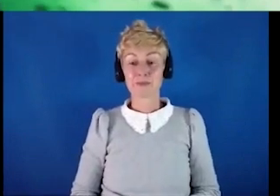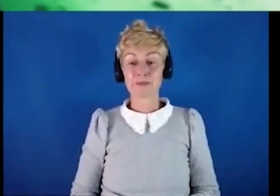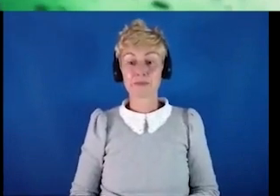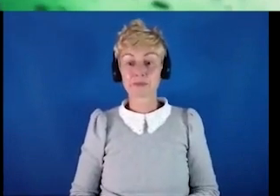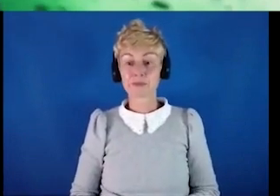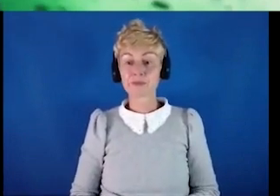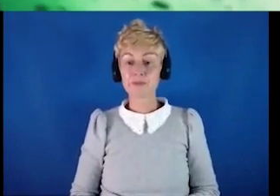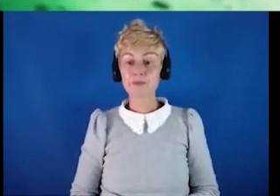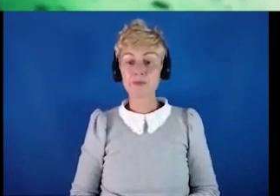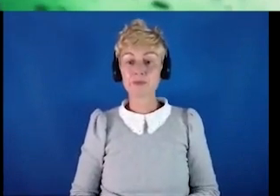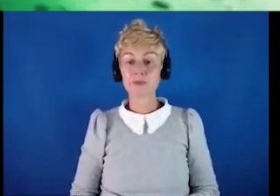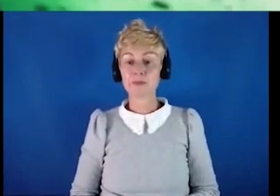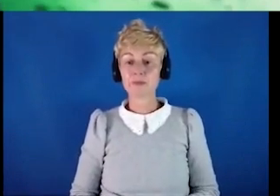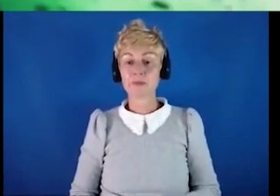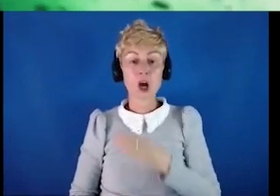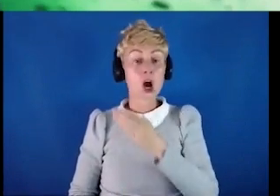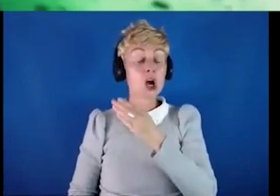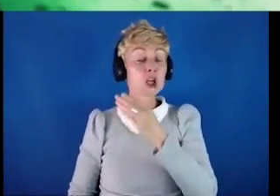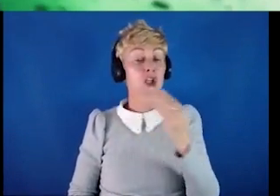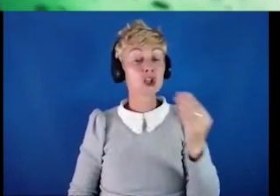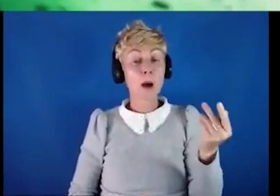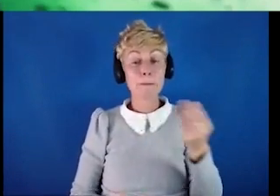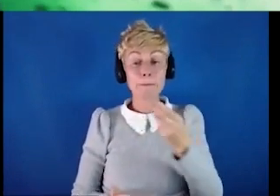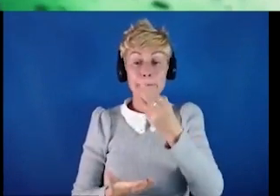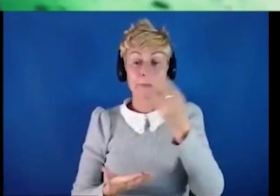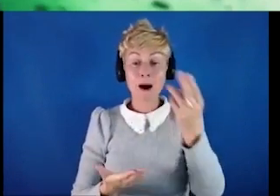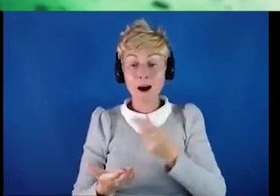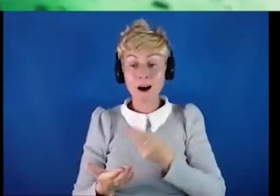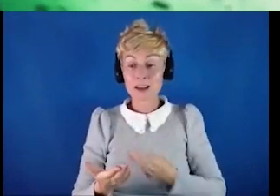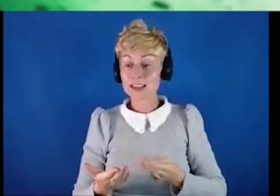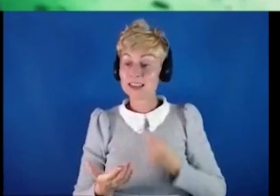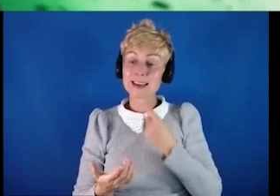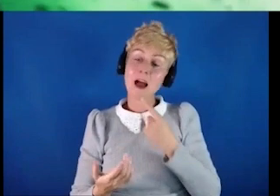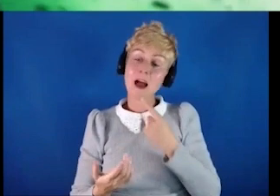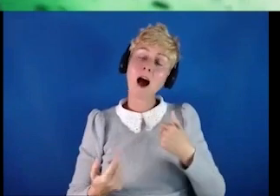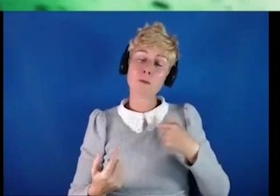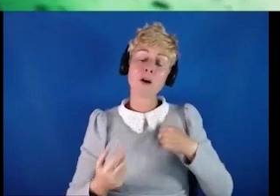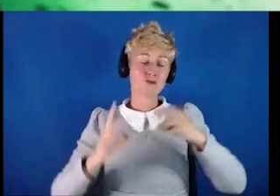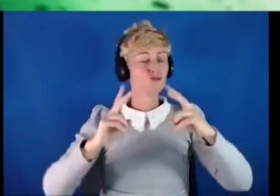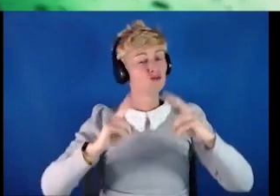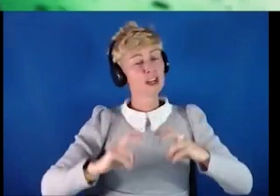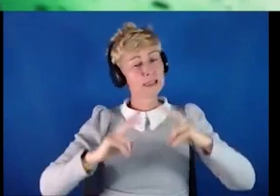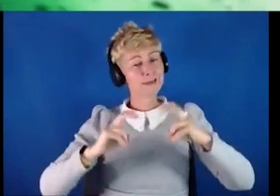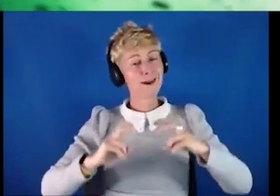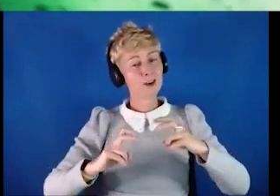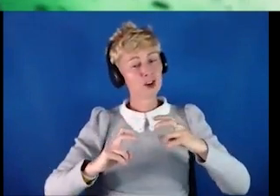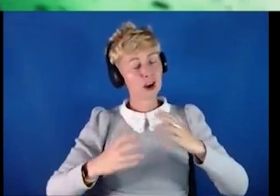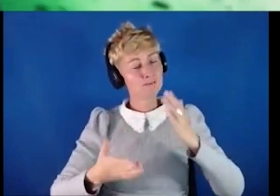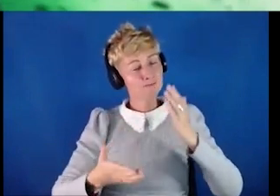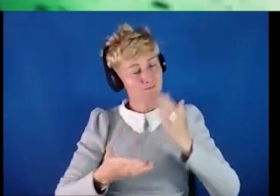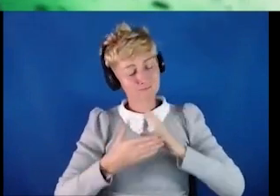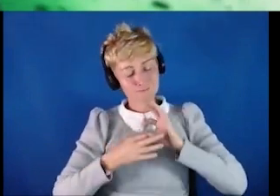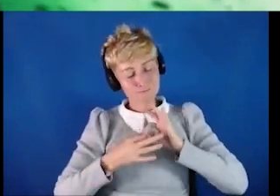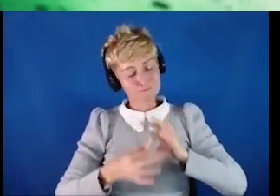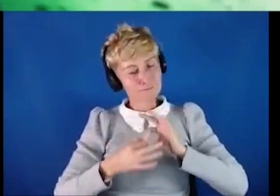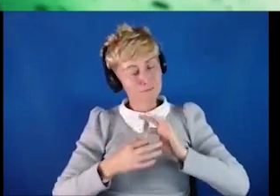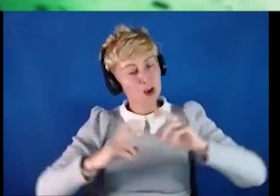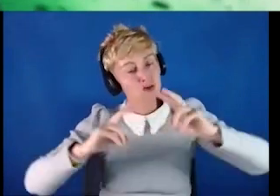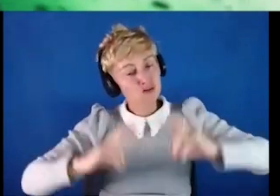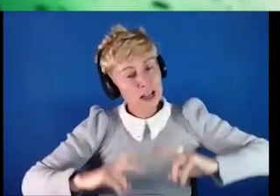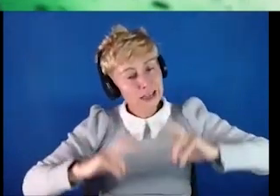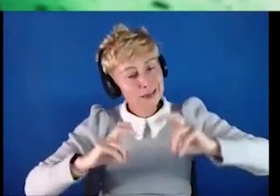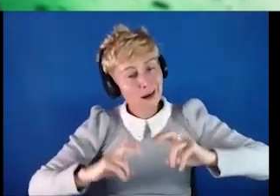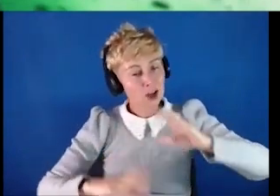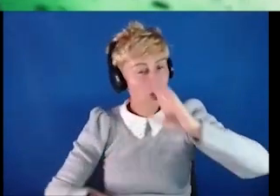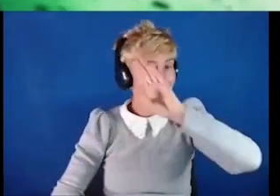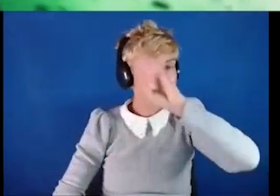So some artists think of themselves as researchers, engage with research and kind of academics